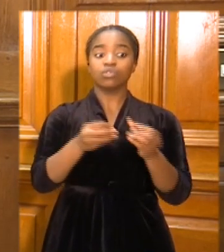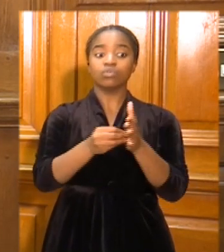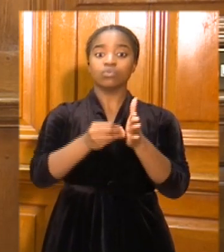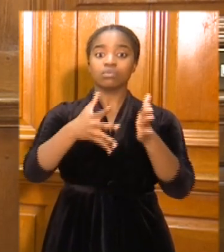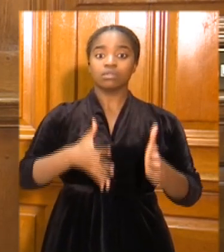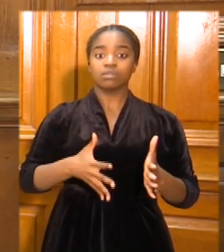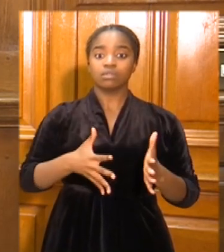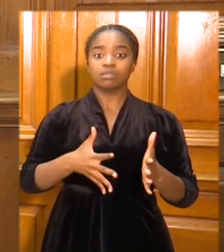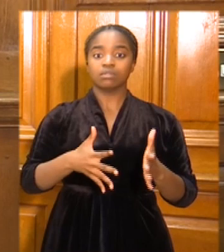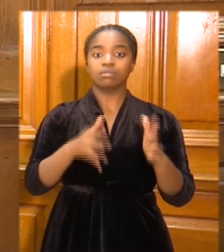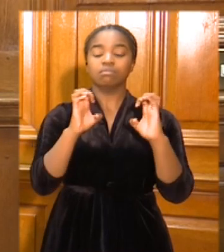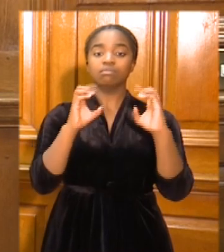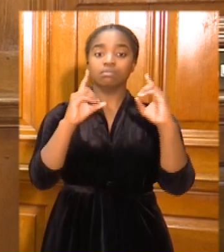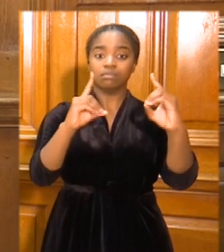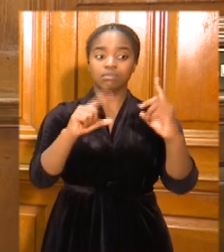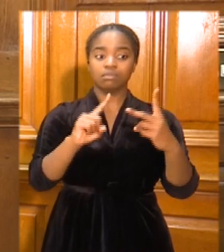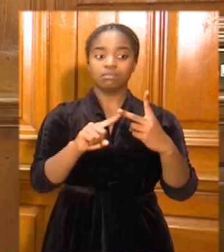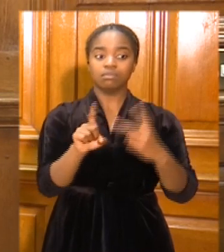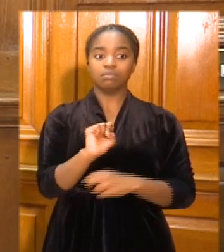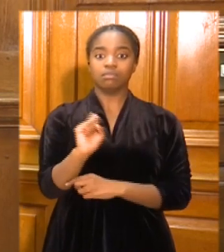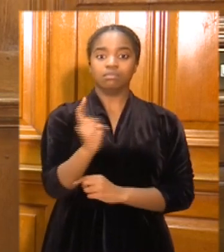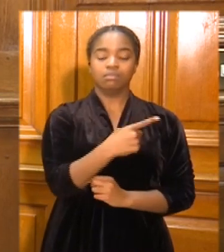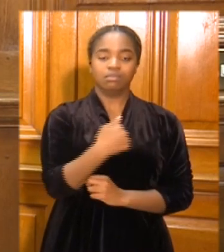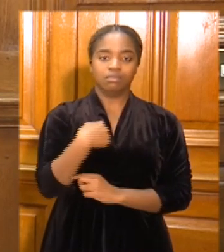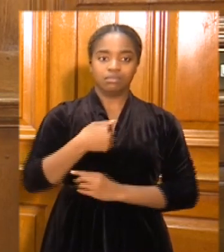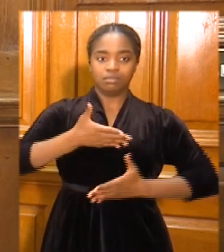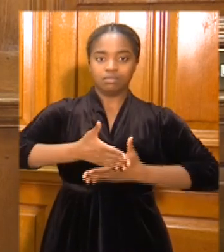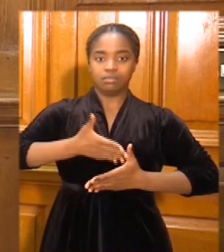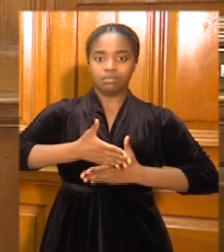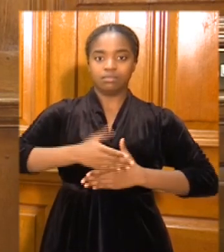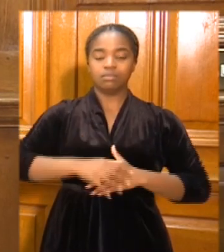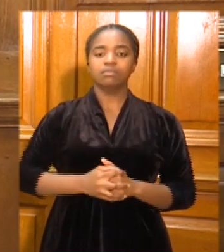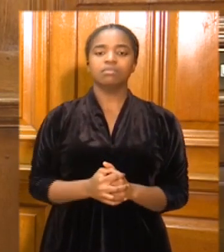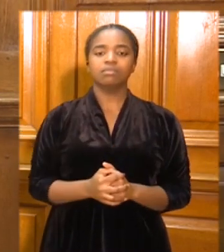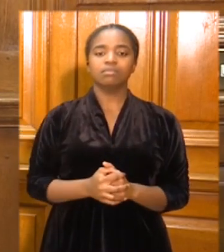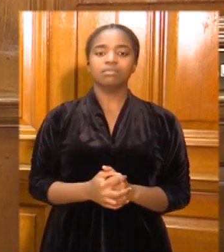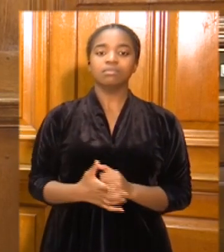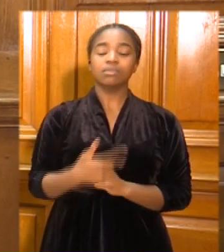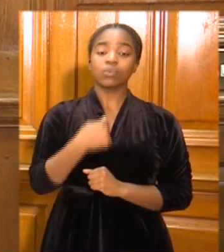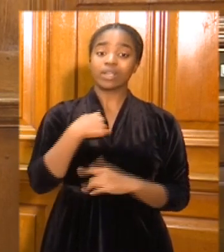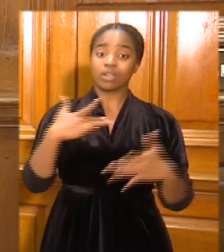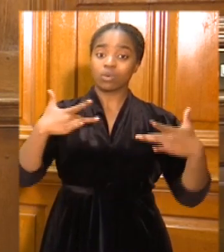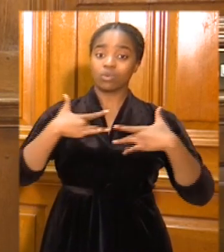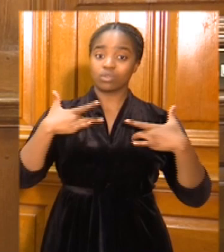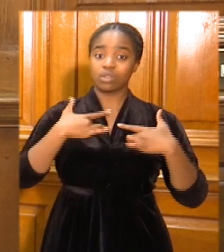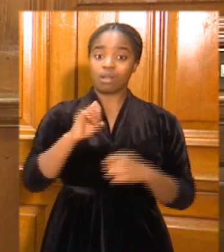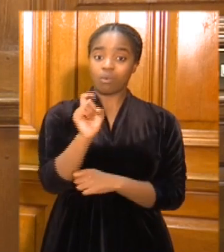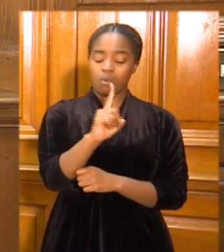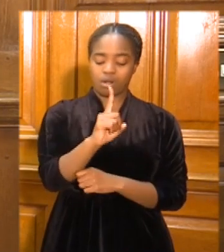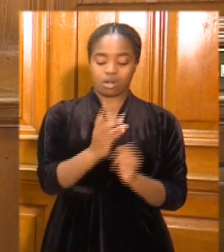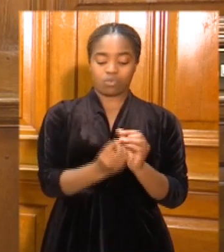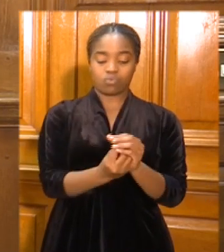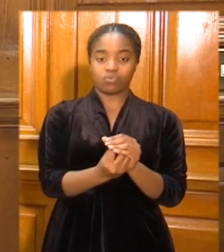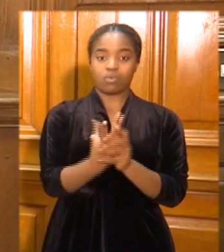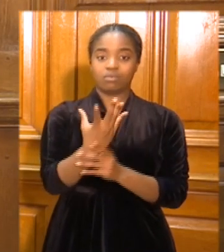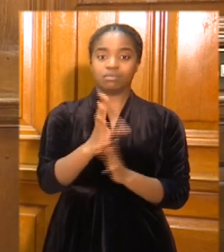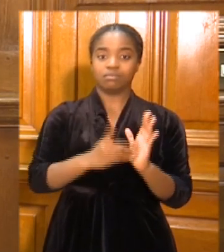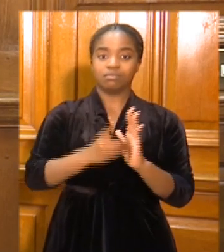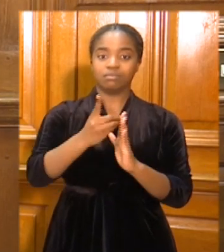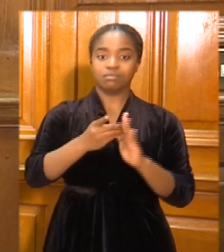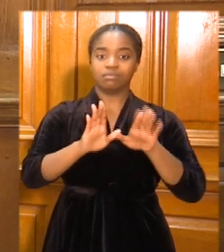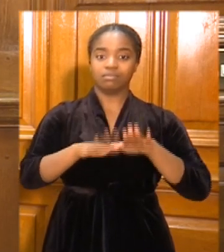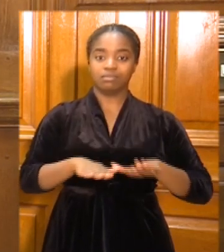educators, and workers in these institutions. We are also concerned about the growth and development of our